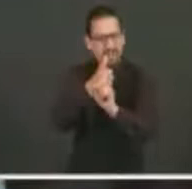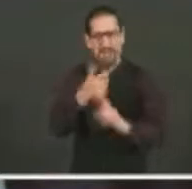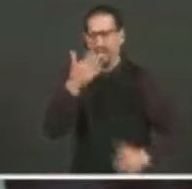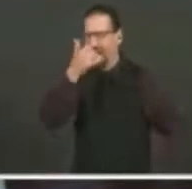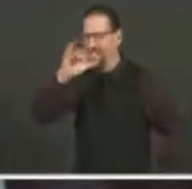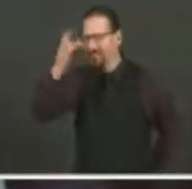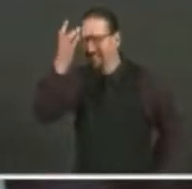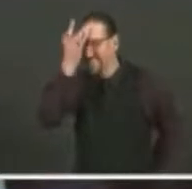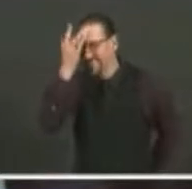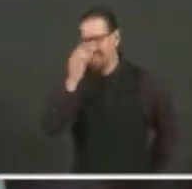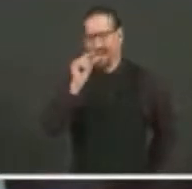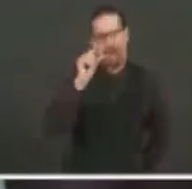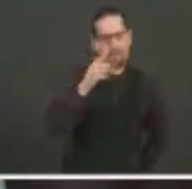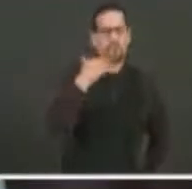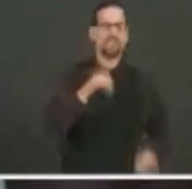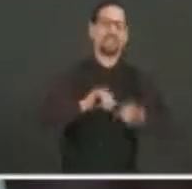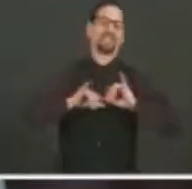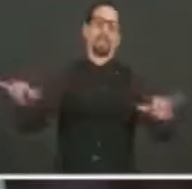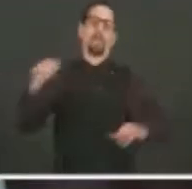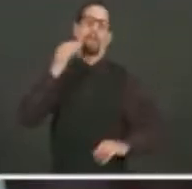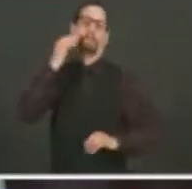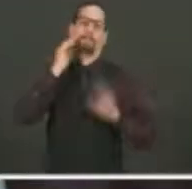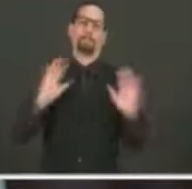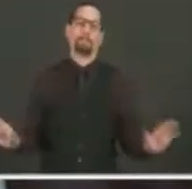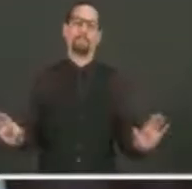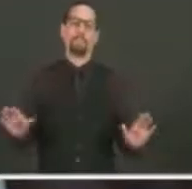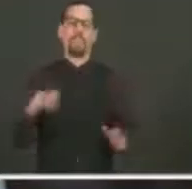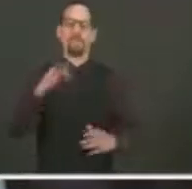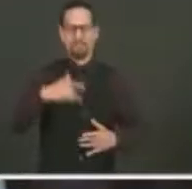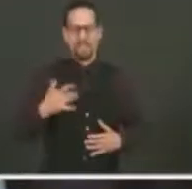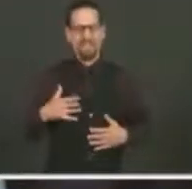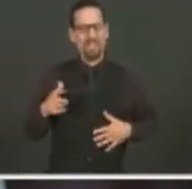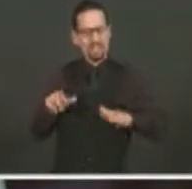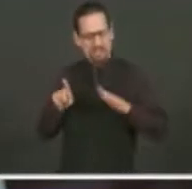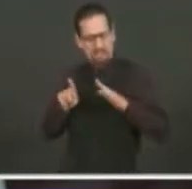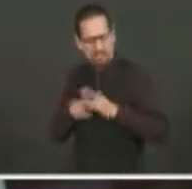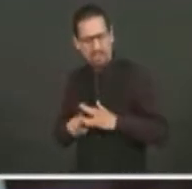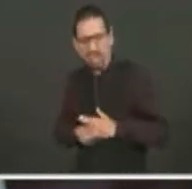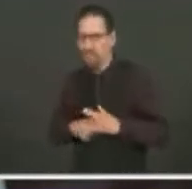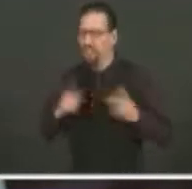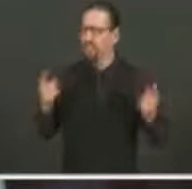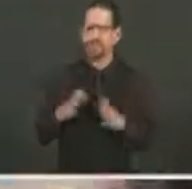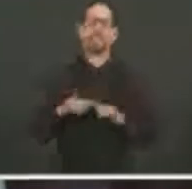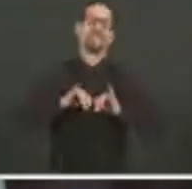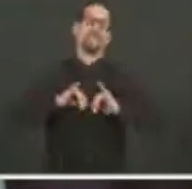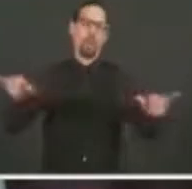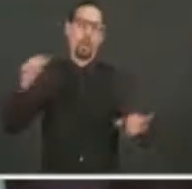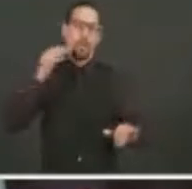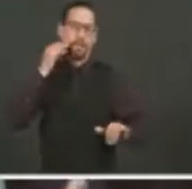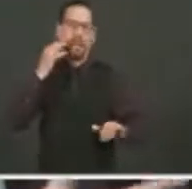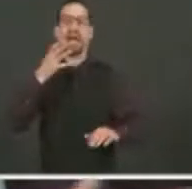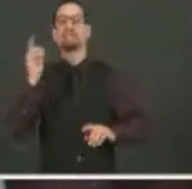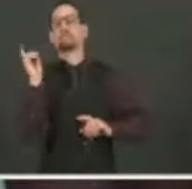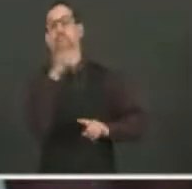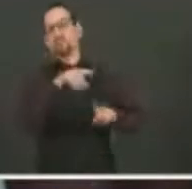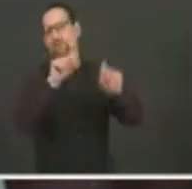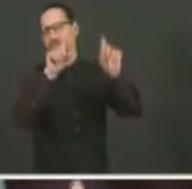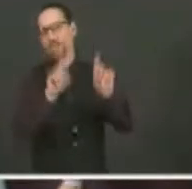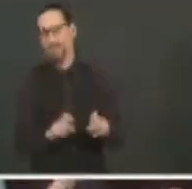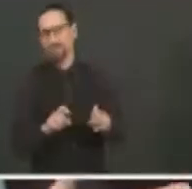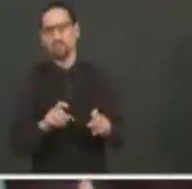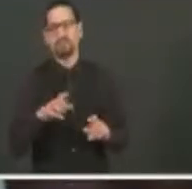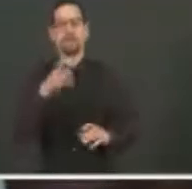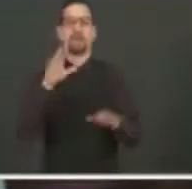leave the house if you're sick, get tested if you feel unwell, stay 6 feet away, avoid